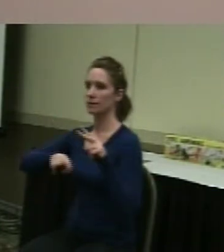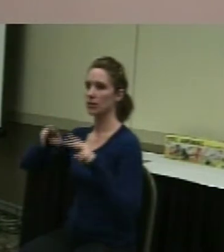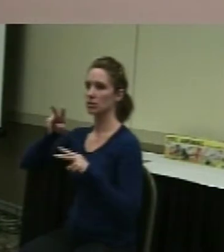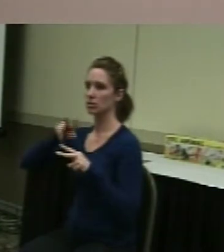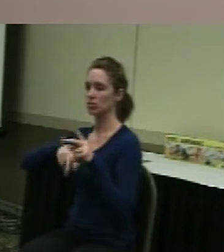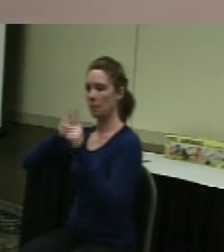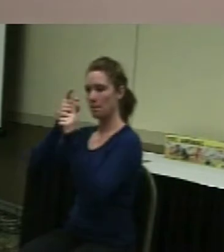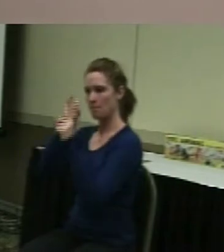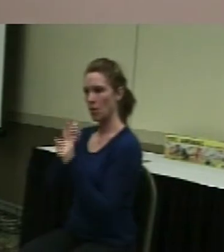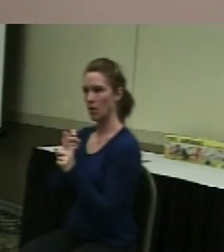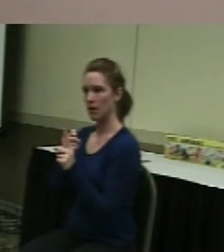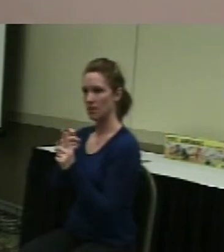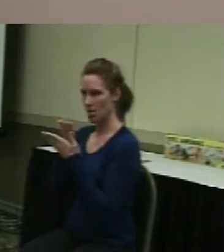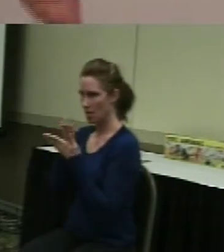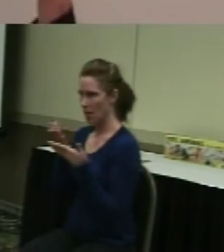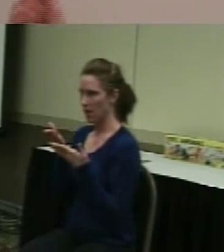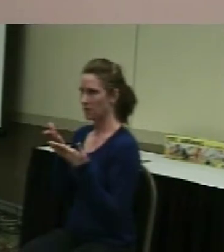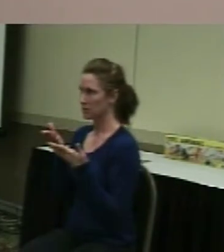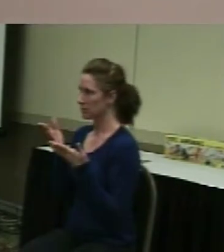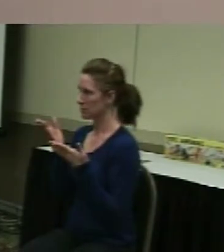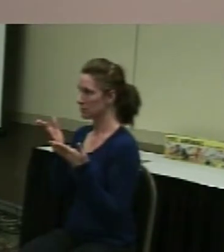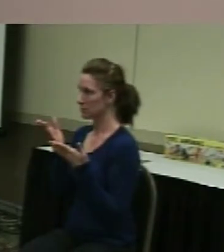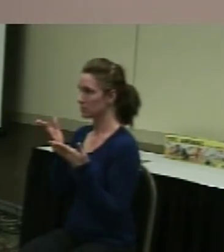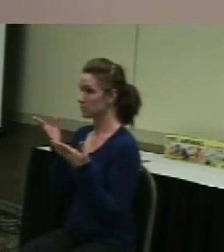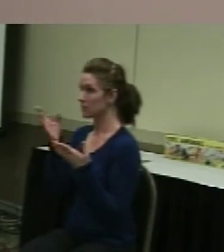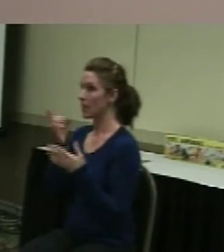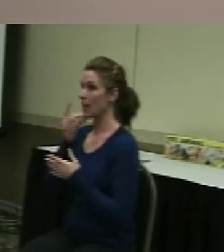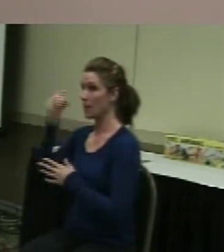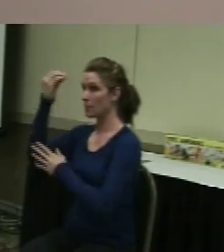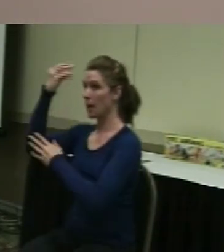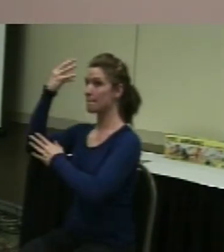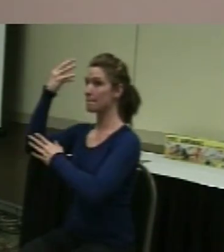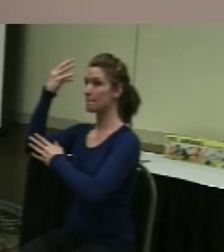Observations, points, things that, okay, little light bulbs.